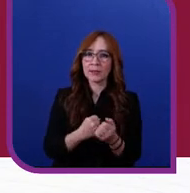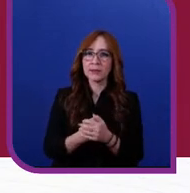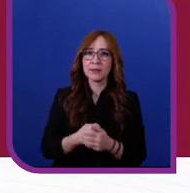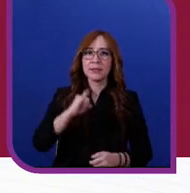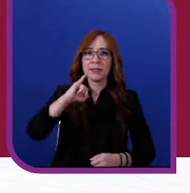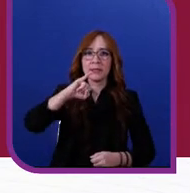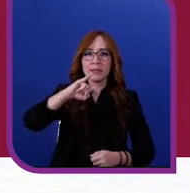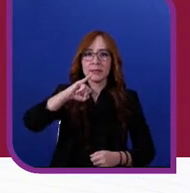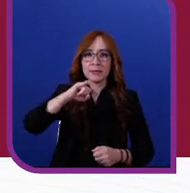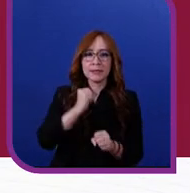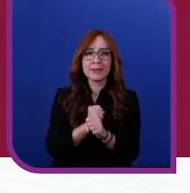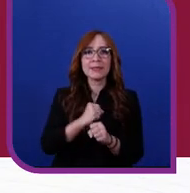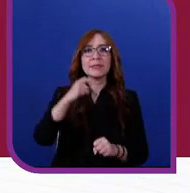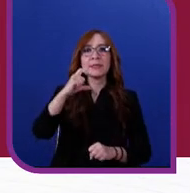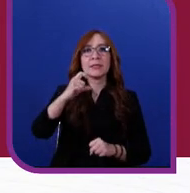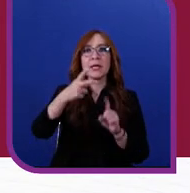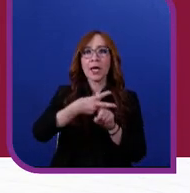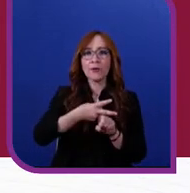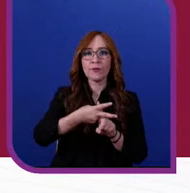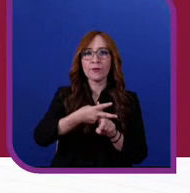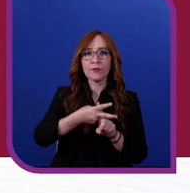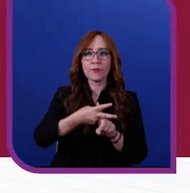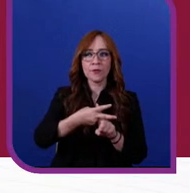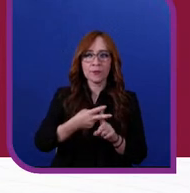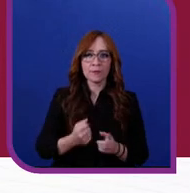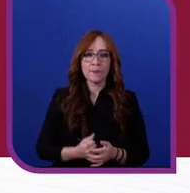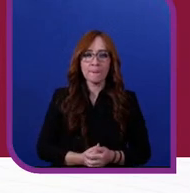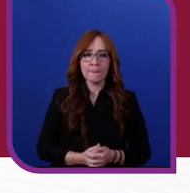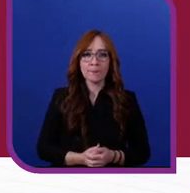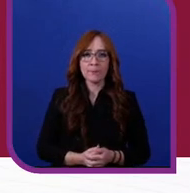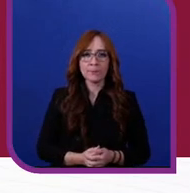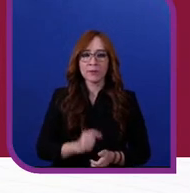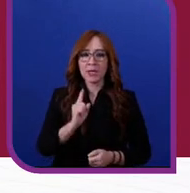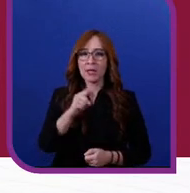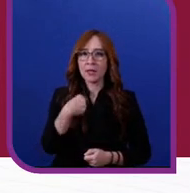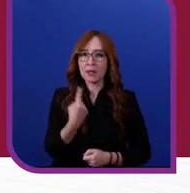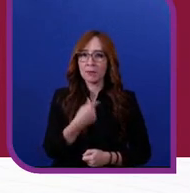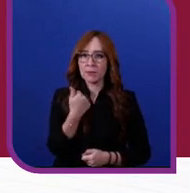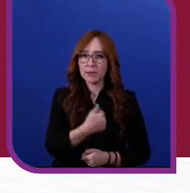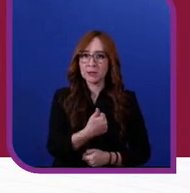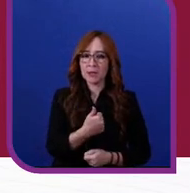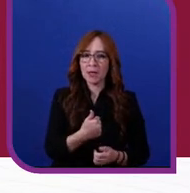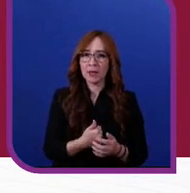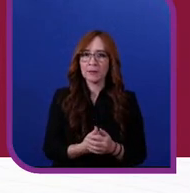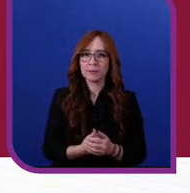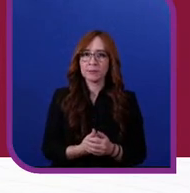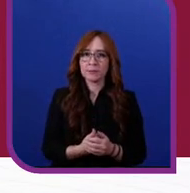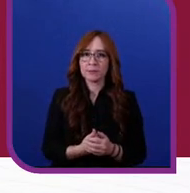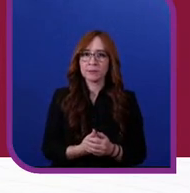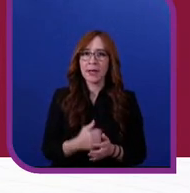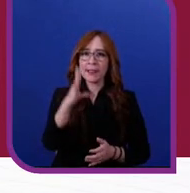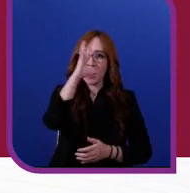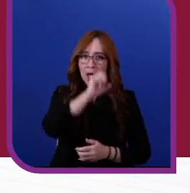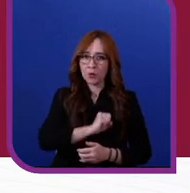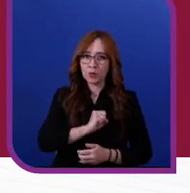dan hak klien Kenneth shop.in office sodet